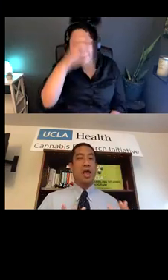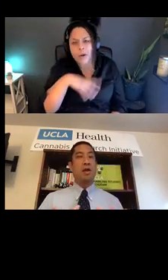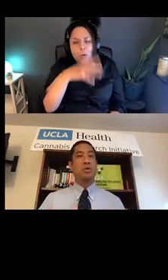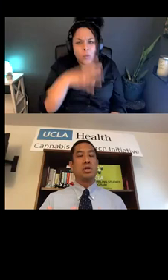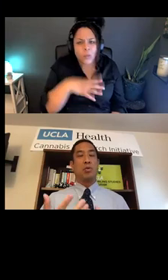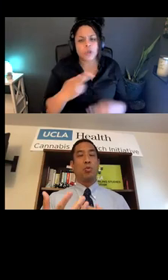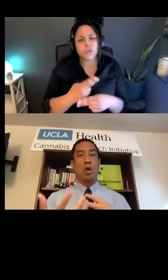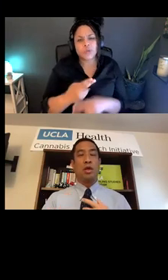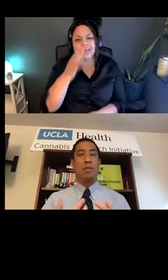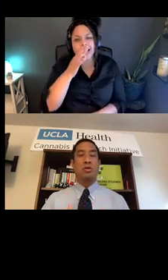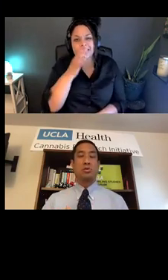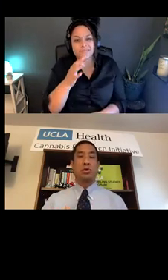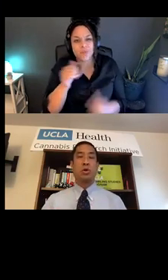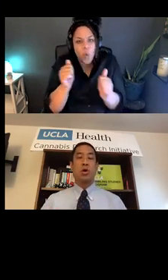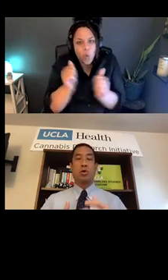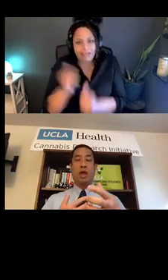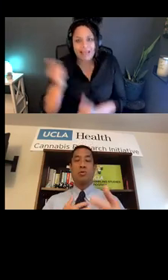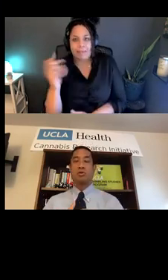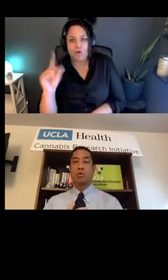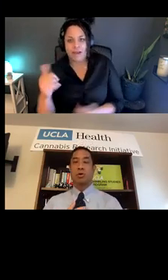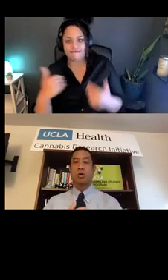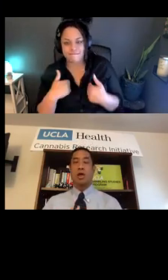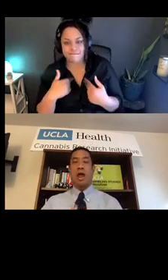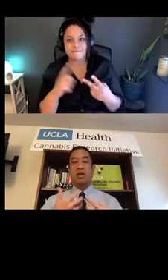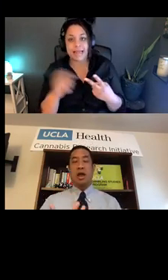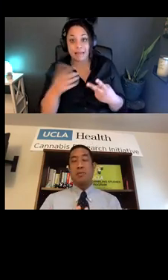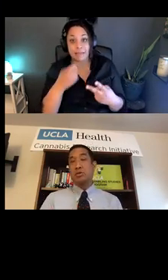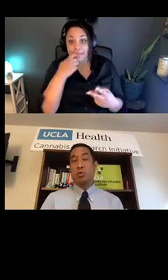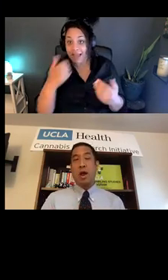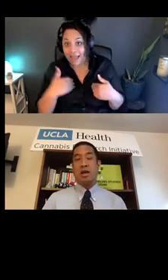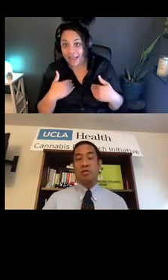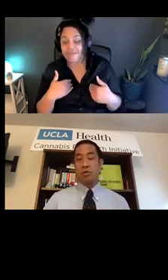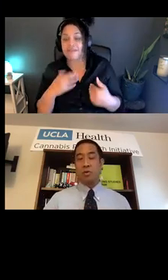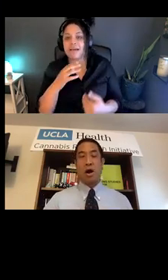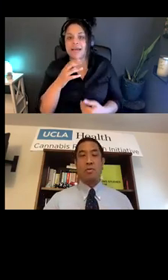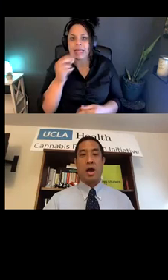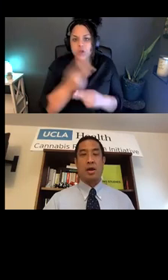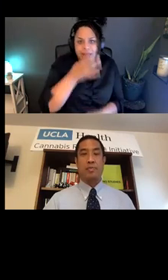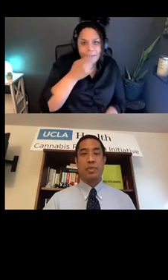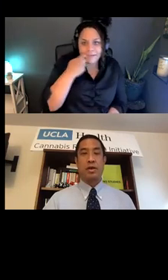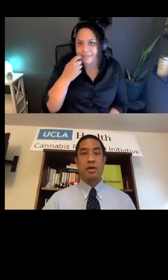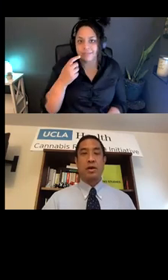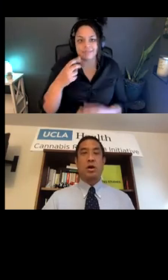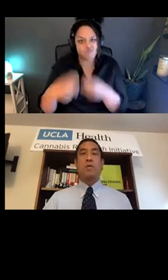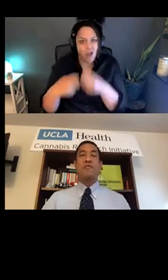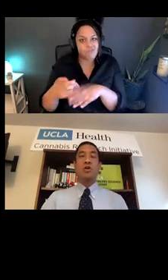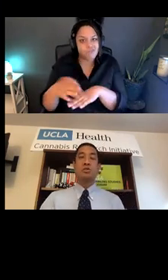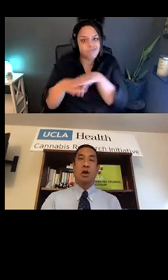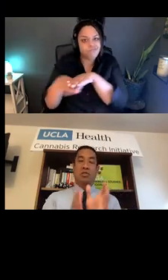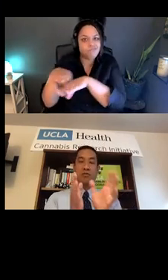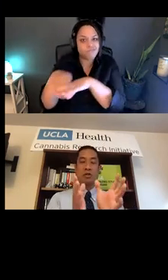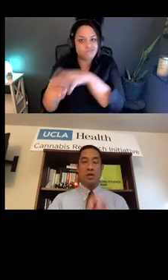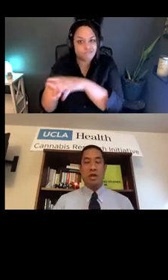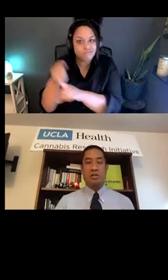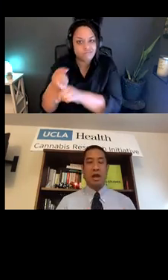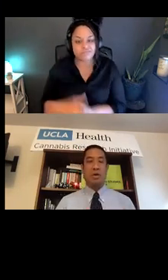using cannabis with gambling disorder or gambling disorder and cannabis in a way that's really problematic? So let me first start out.